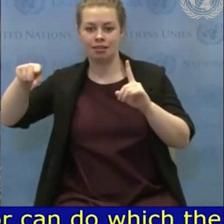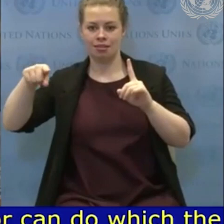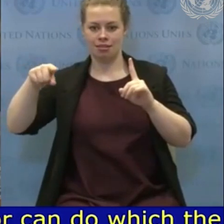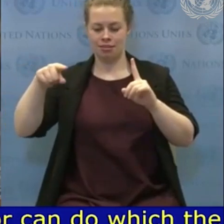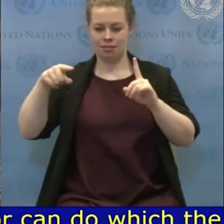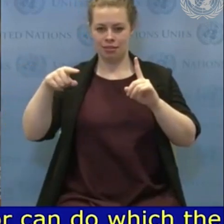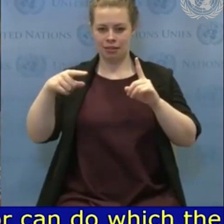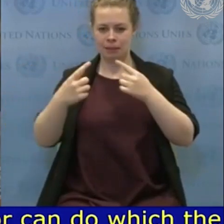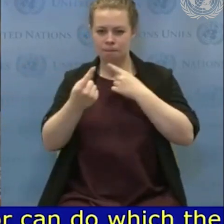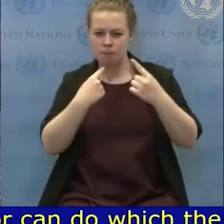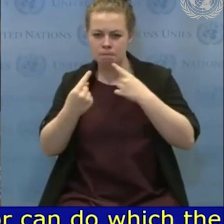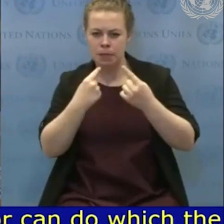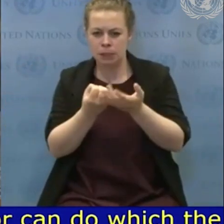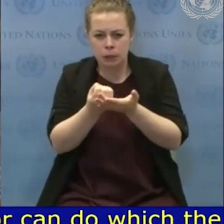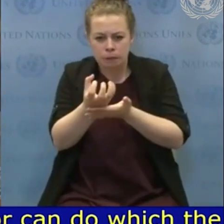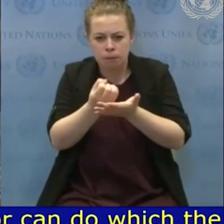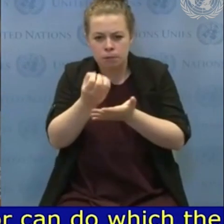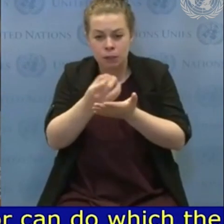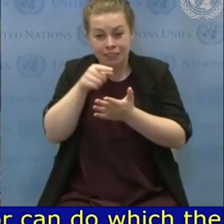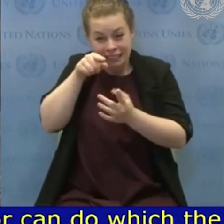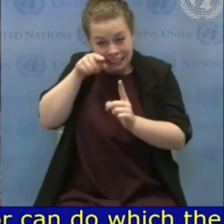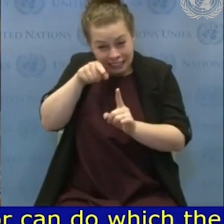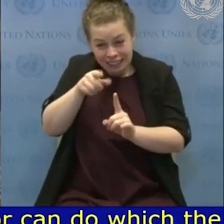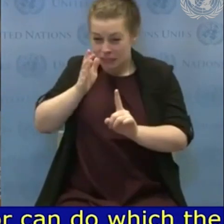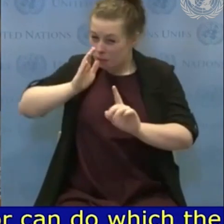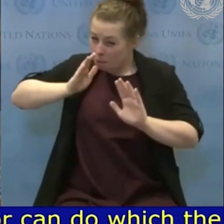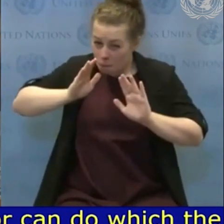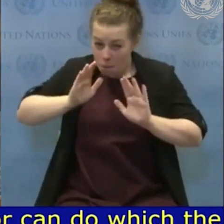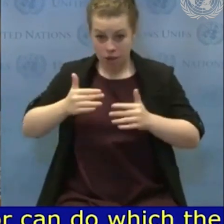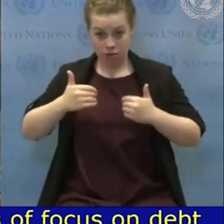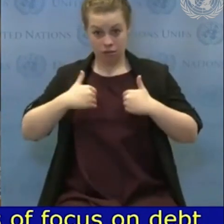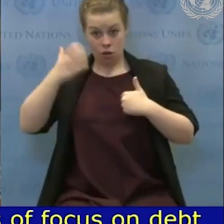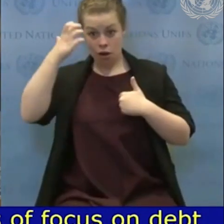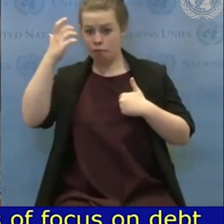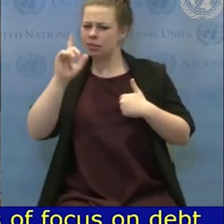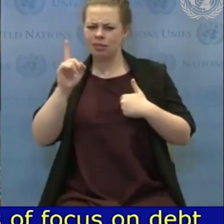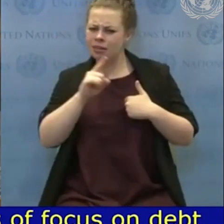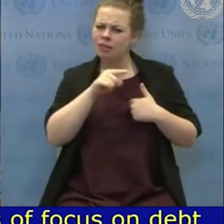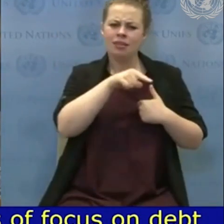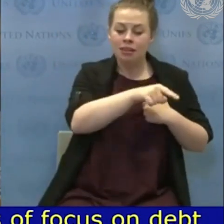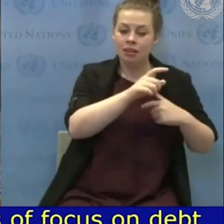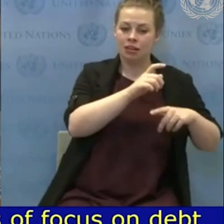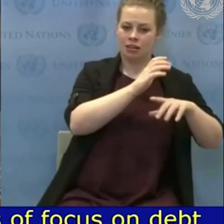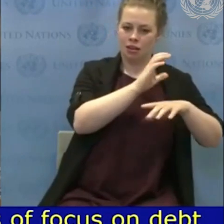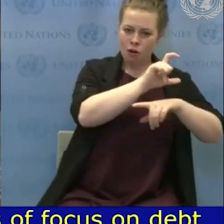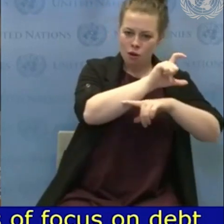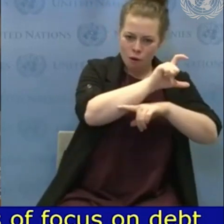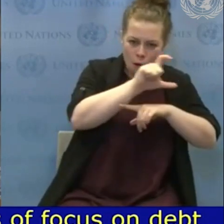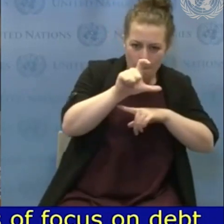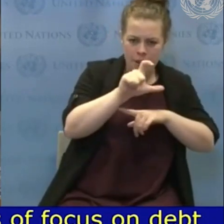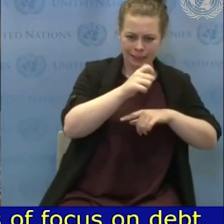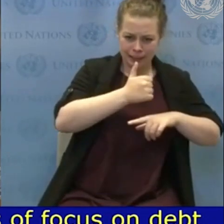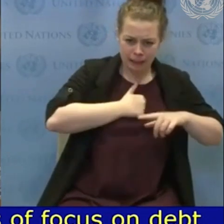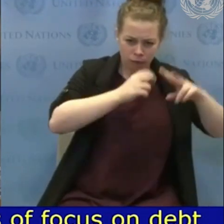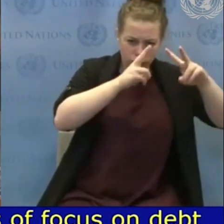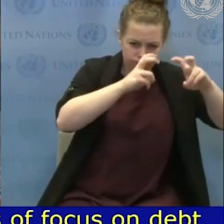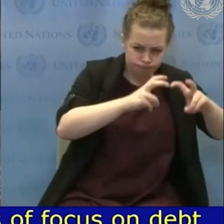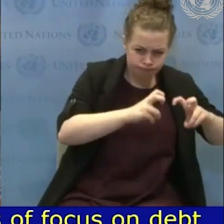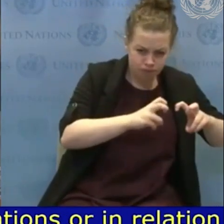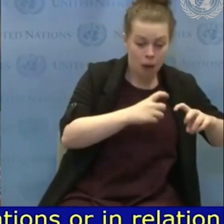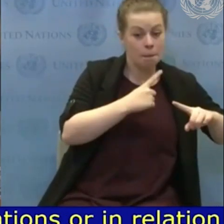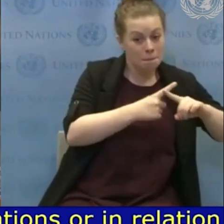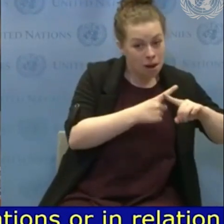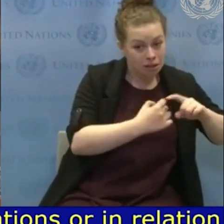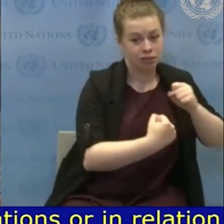data revolution needs to be driven by the private sector and then pushed over to government, so that that partnership is about the